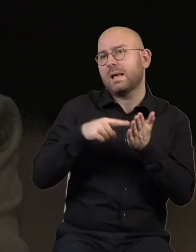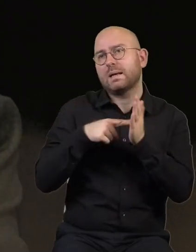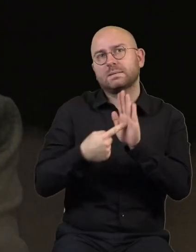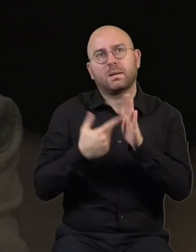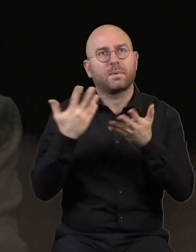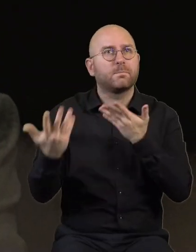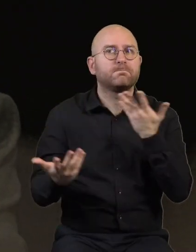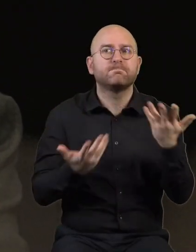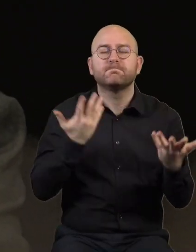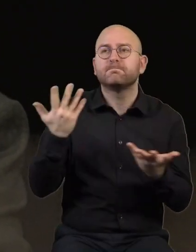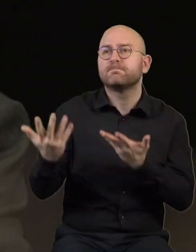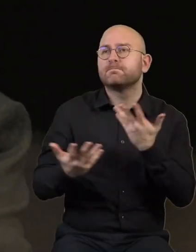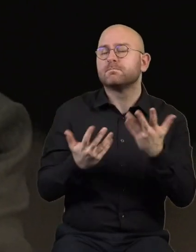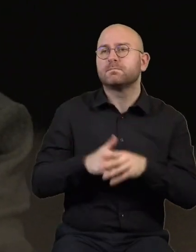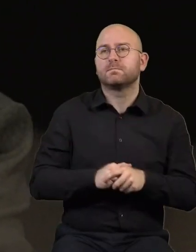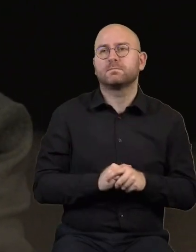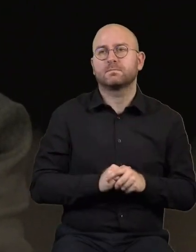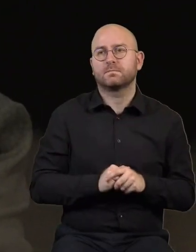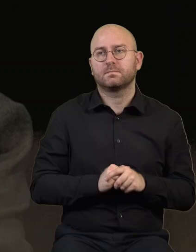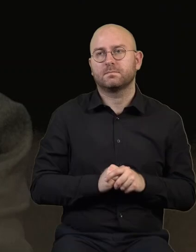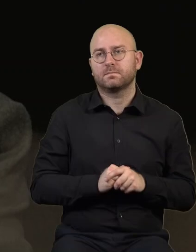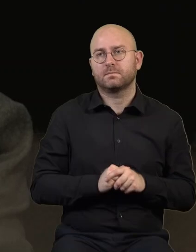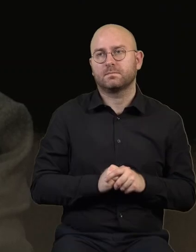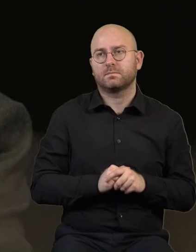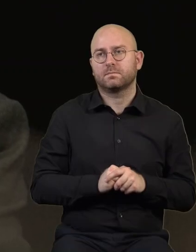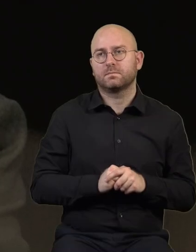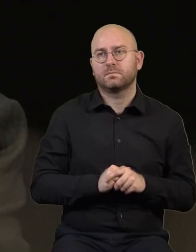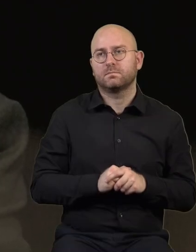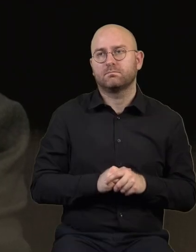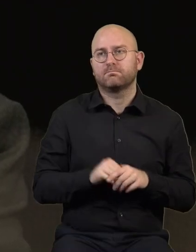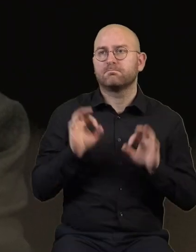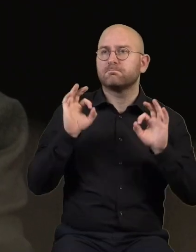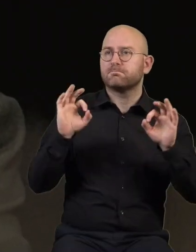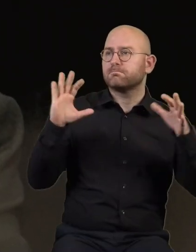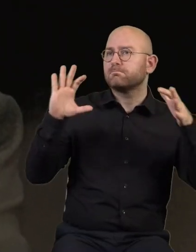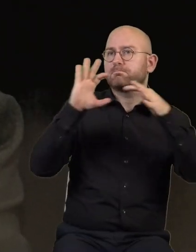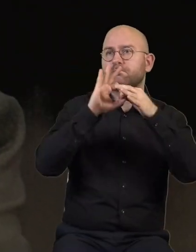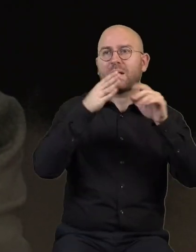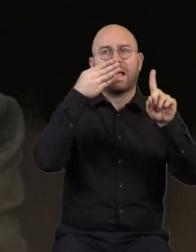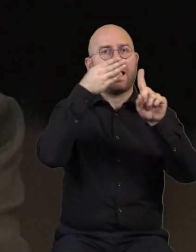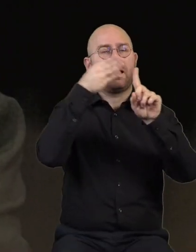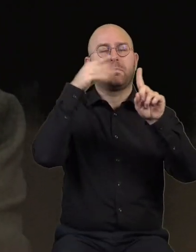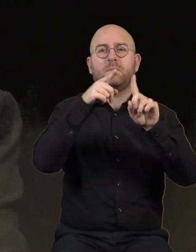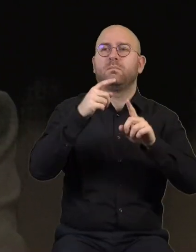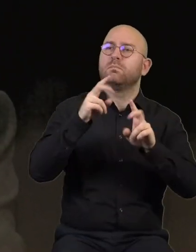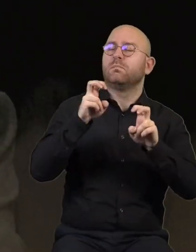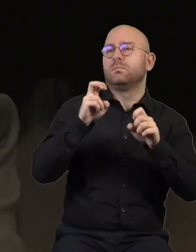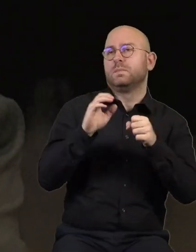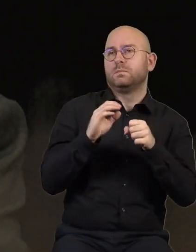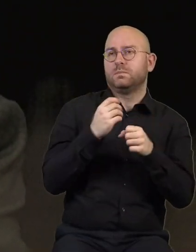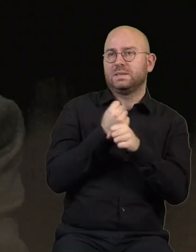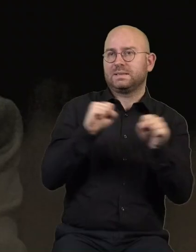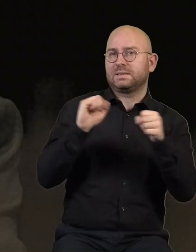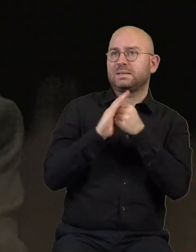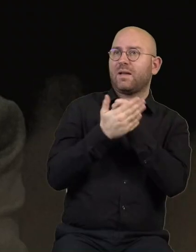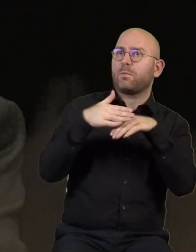before. And this is kind of more a planning aspect rather than actually trying to retrofit. And we did